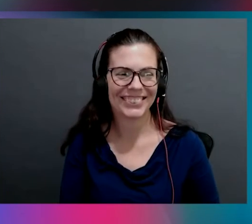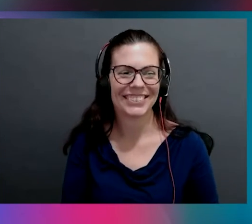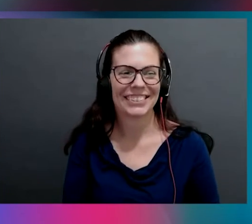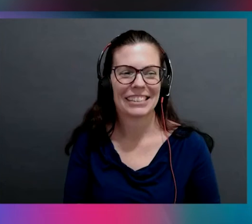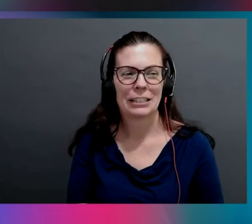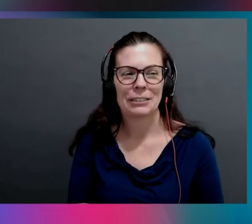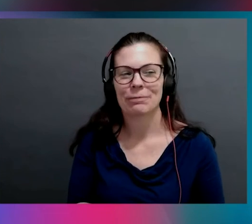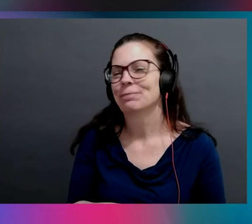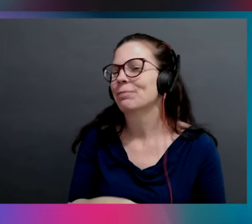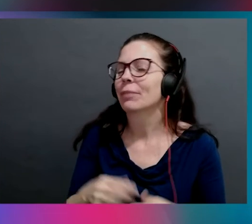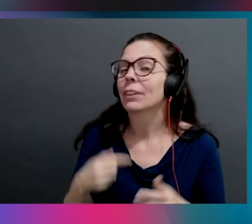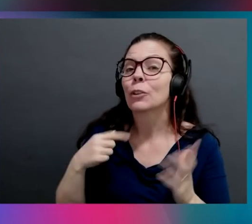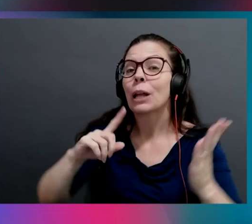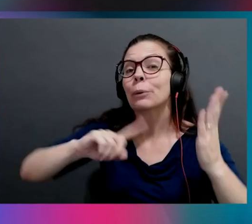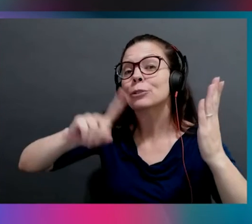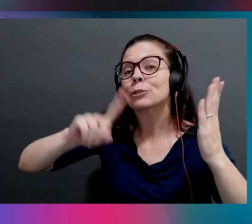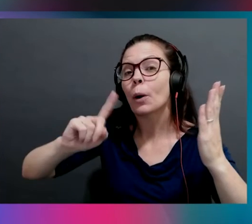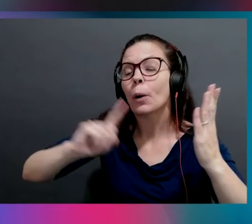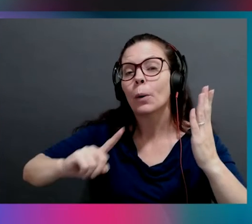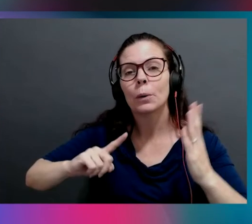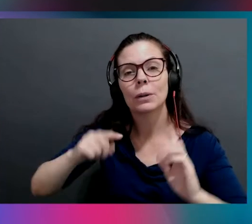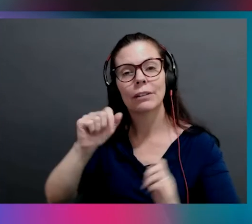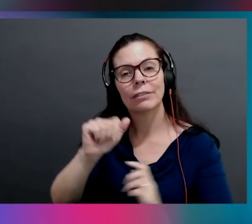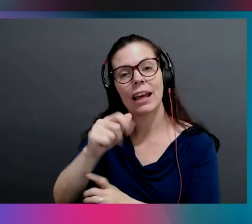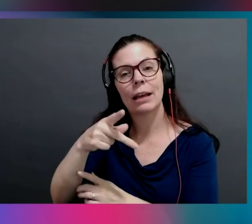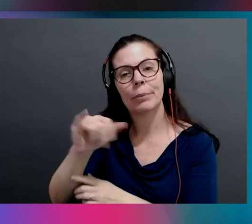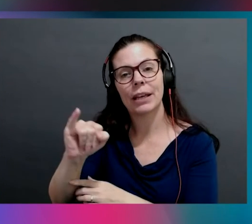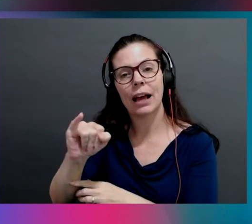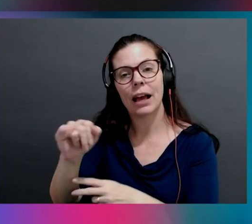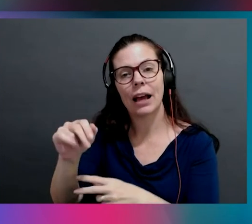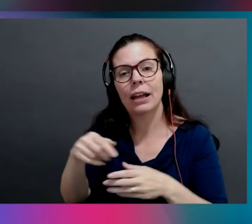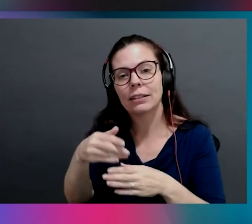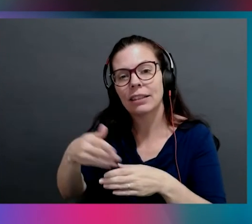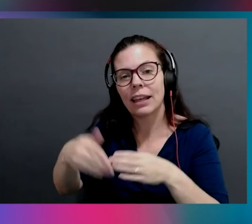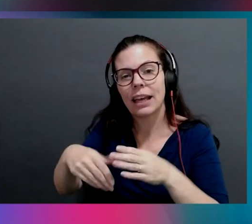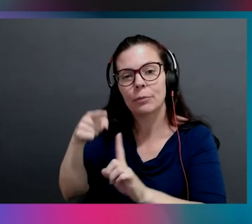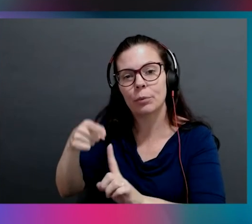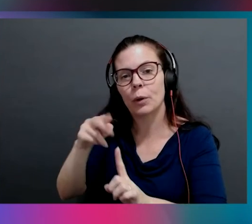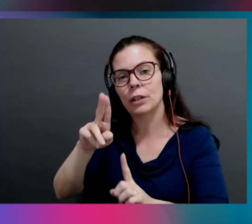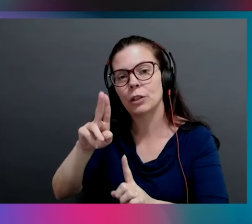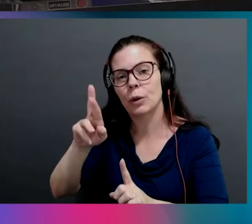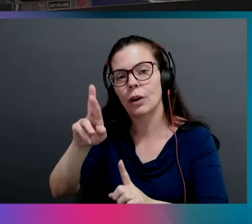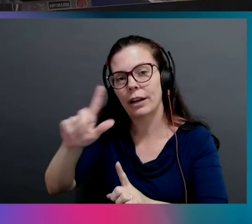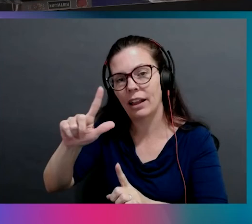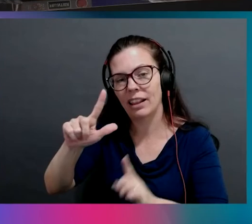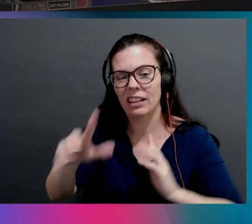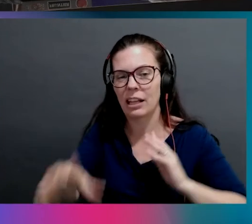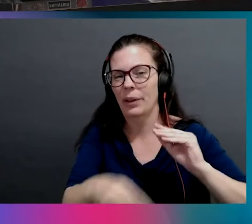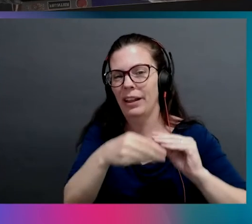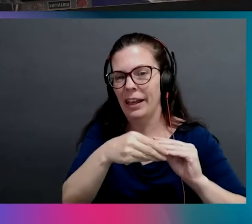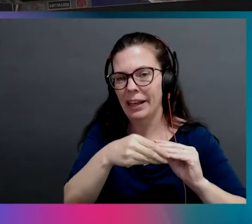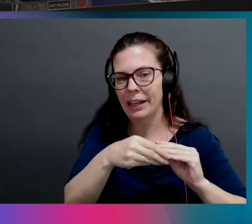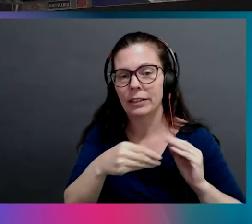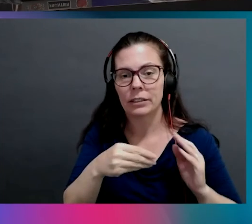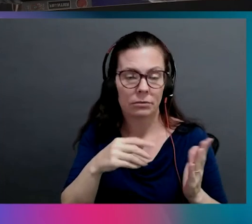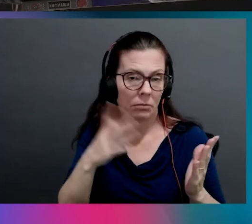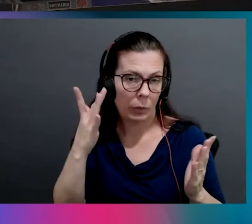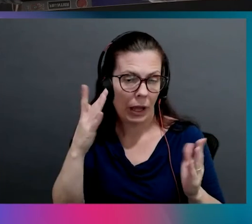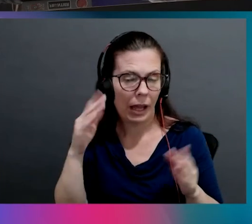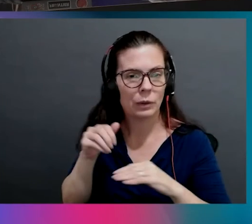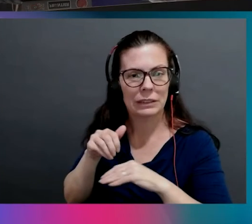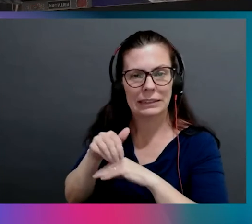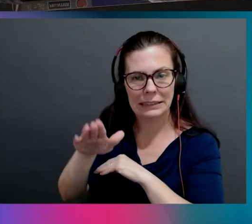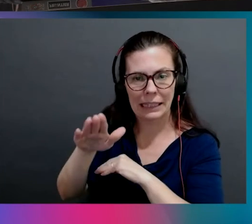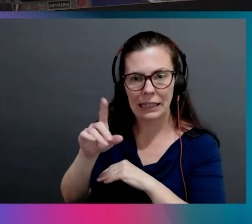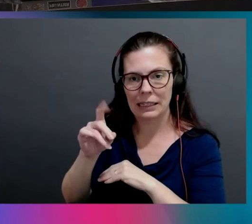So I'm going to scroll down and just I've grabbed the API endpoint URL, and I'm going to add that in so that I can send the data directly to